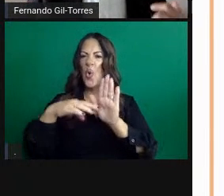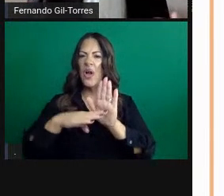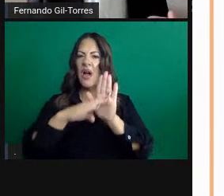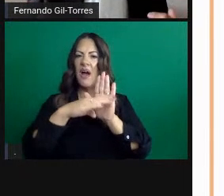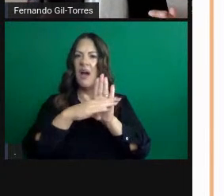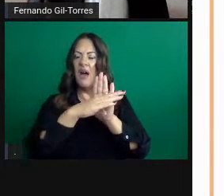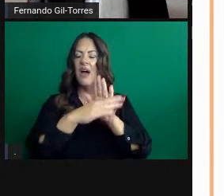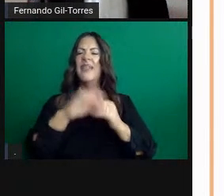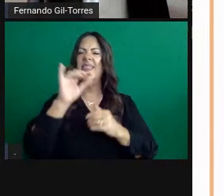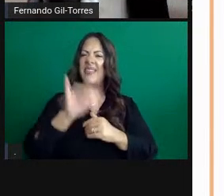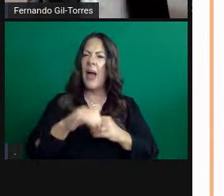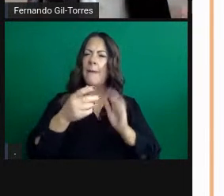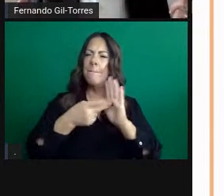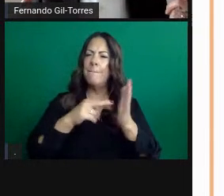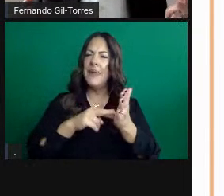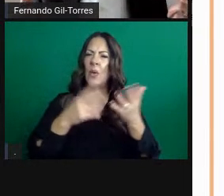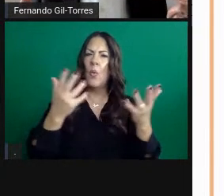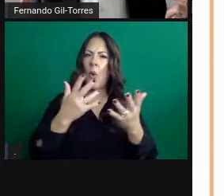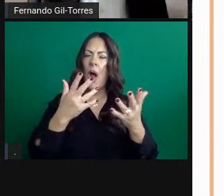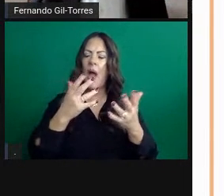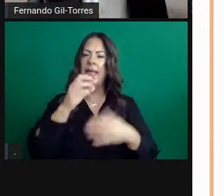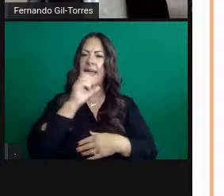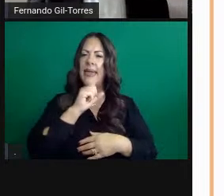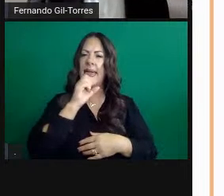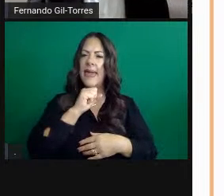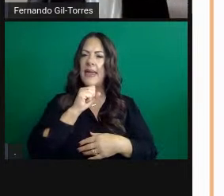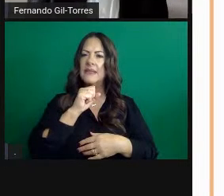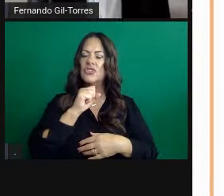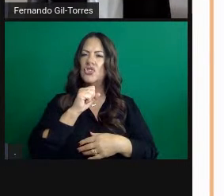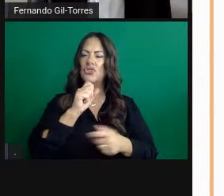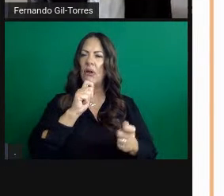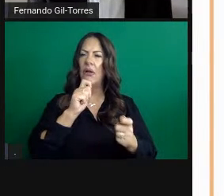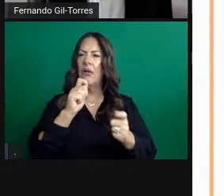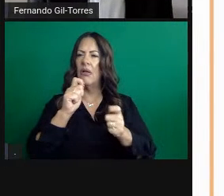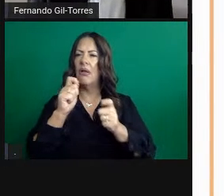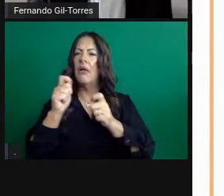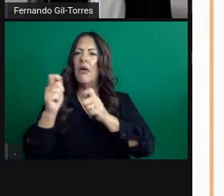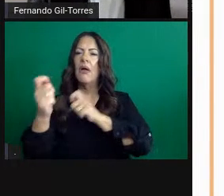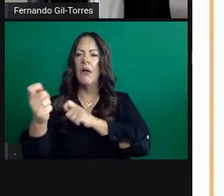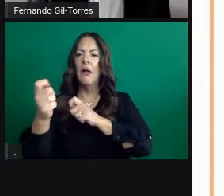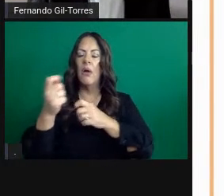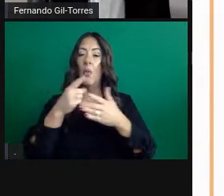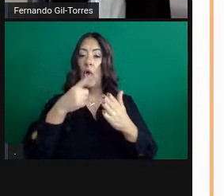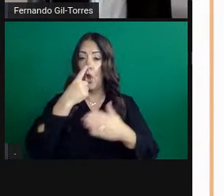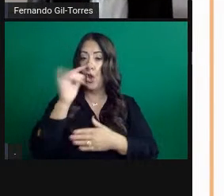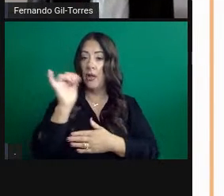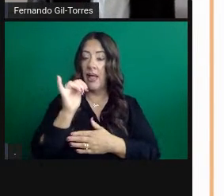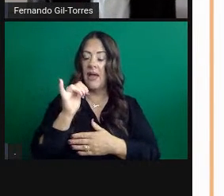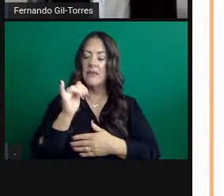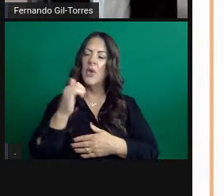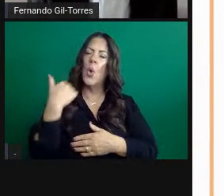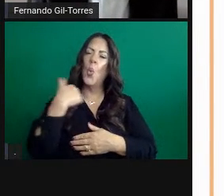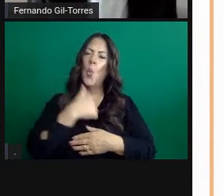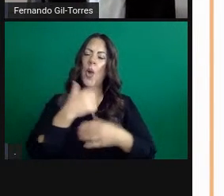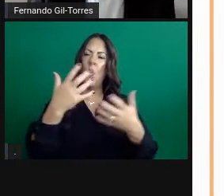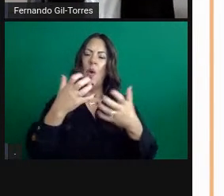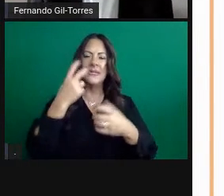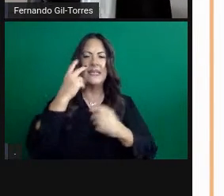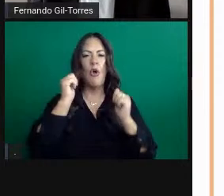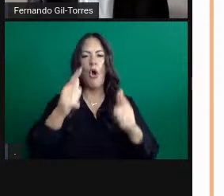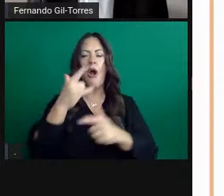is what we hope, this is what we would like to see, and that is to live a good, long